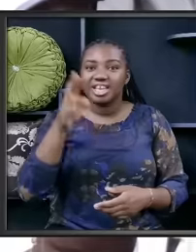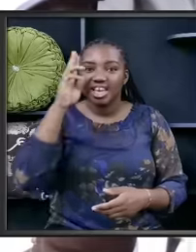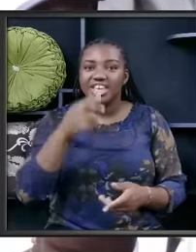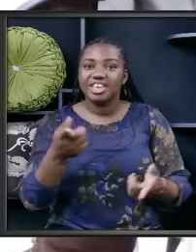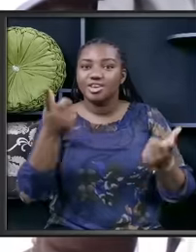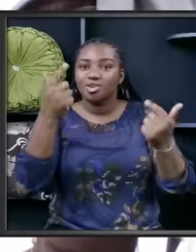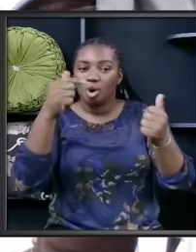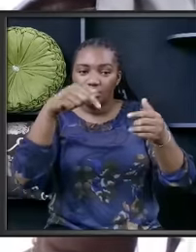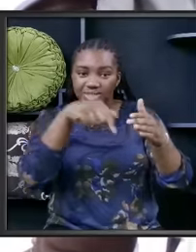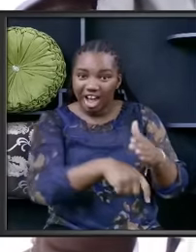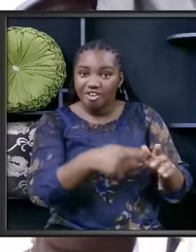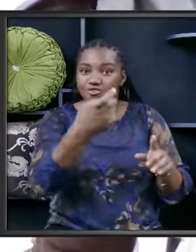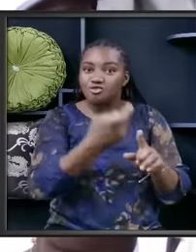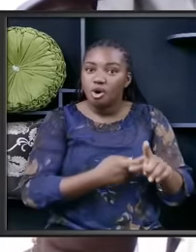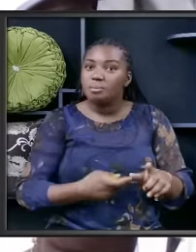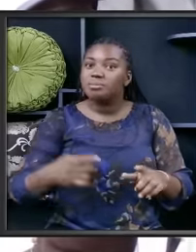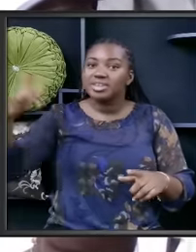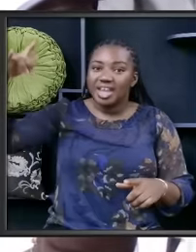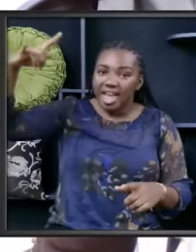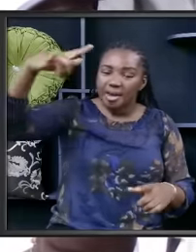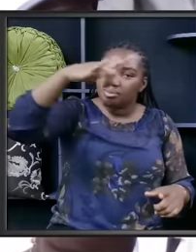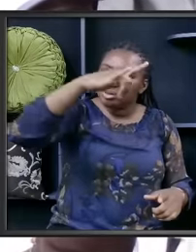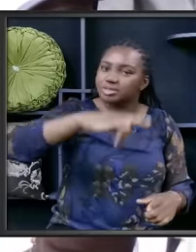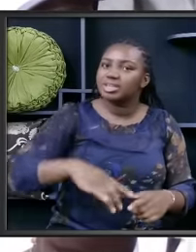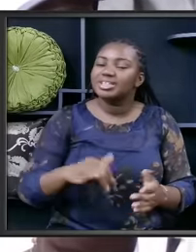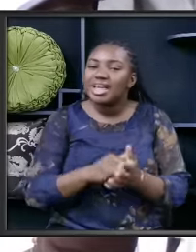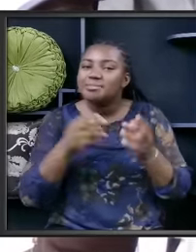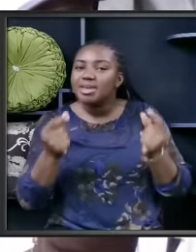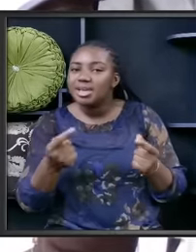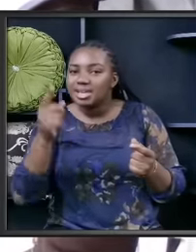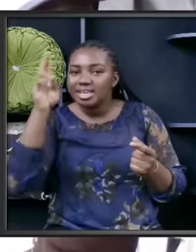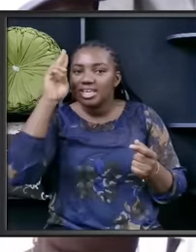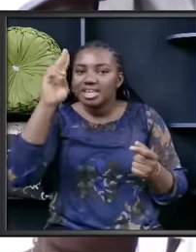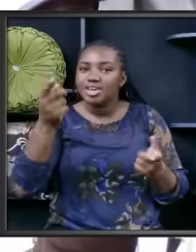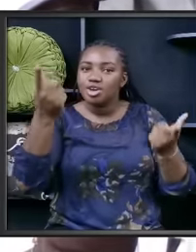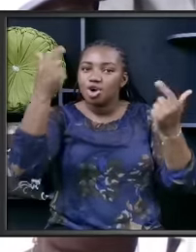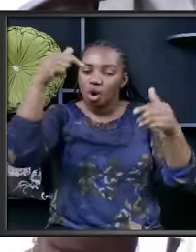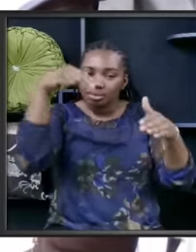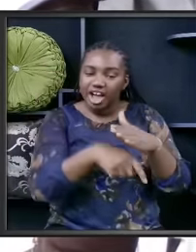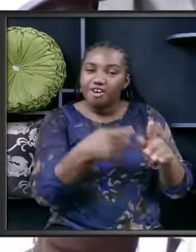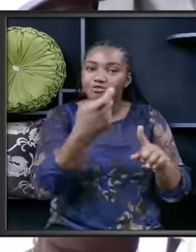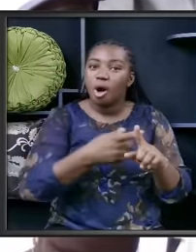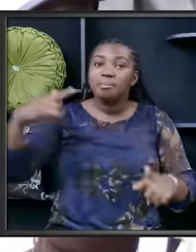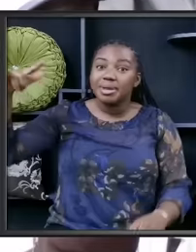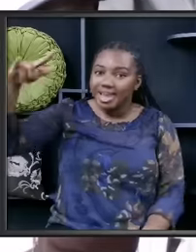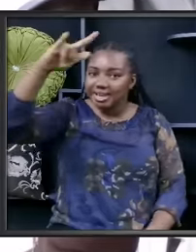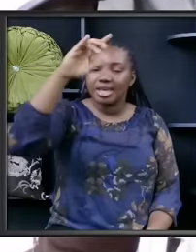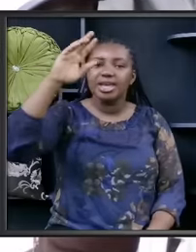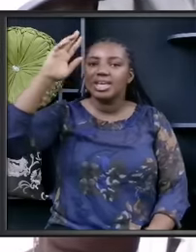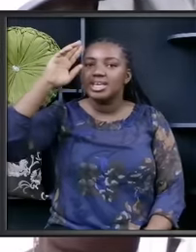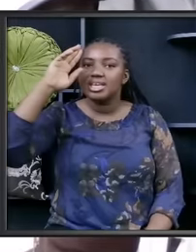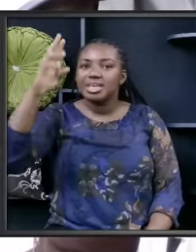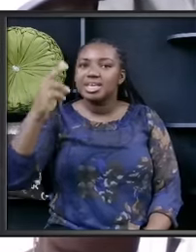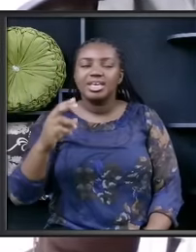know follow them go. Now he come back on they tell me. So immediately he come back. He come down from plane. He can't see because